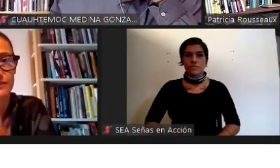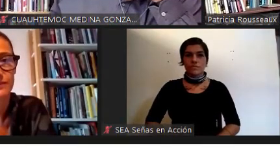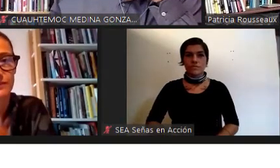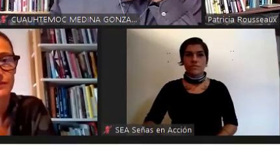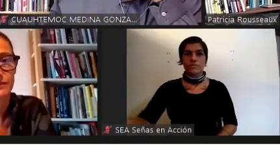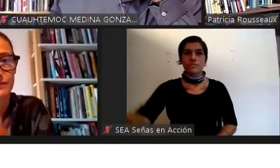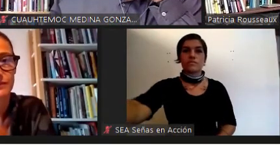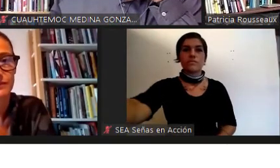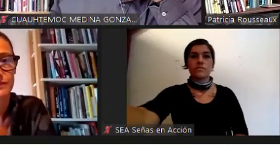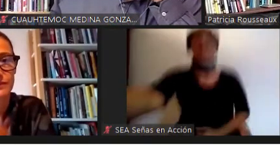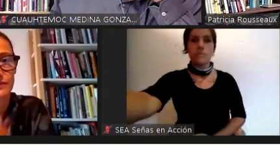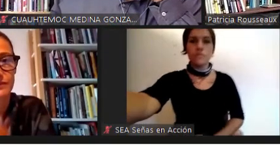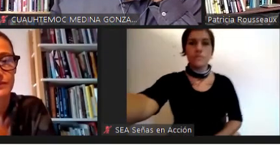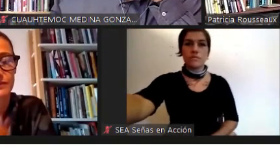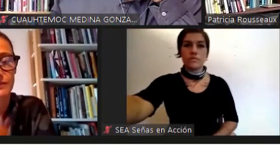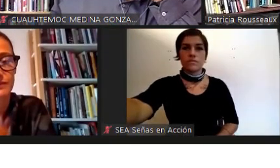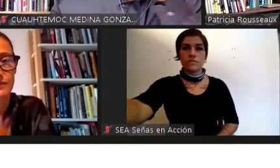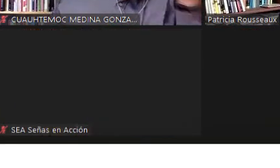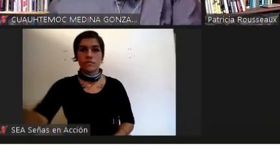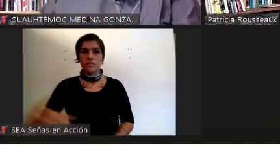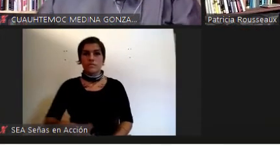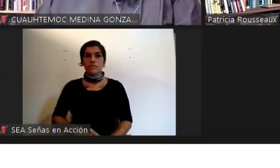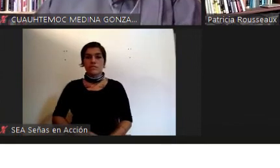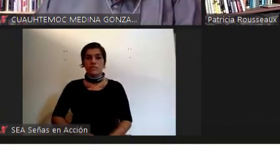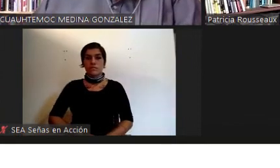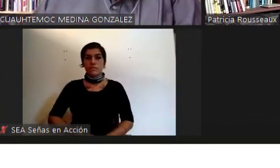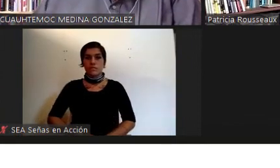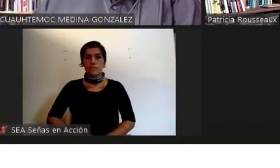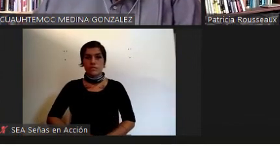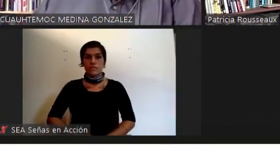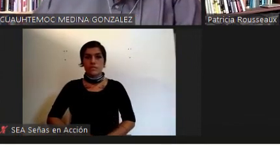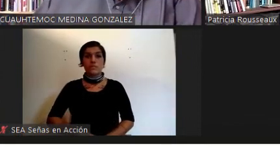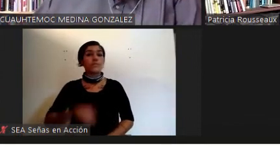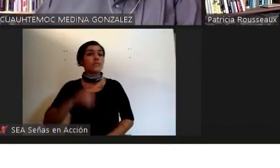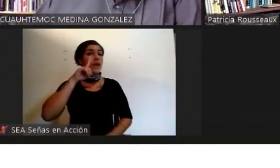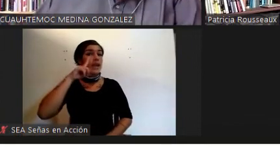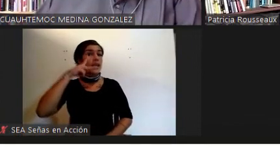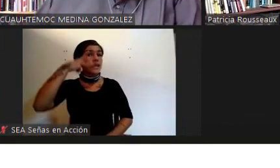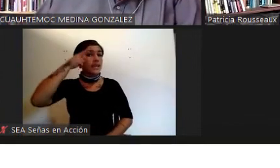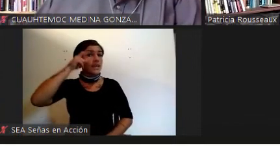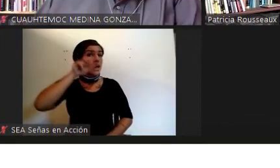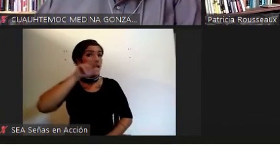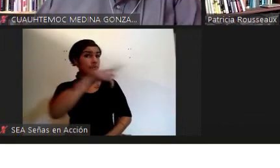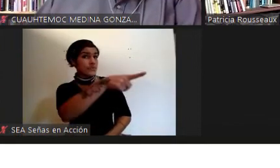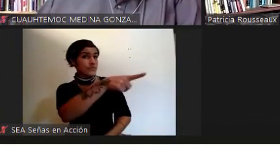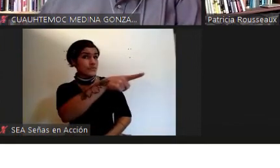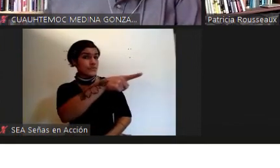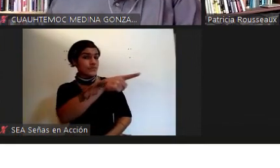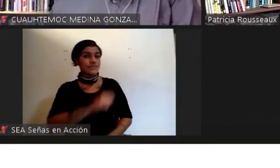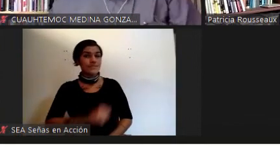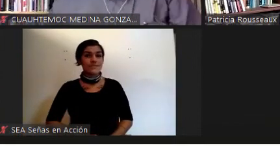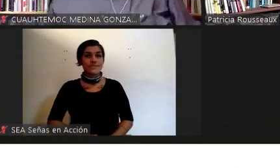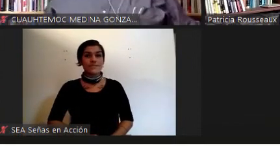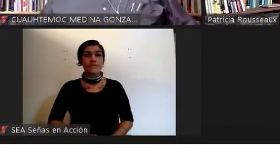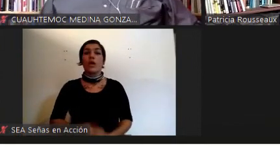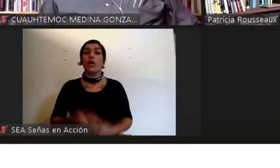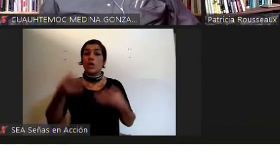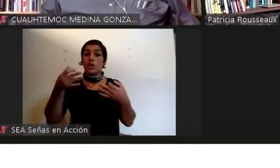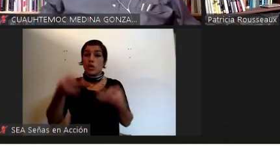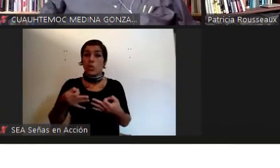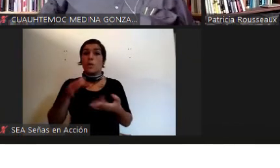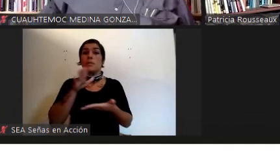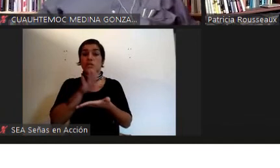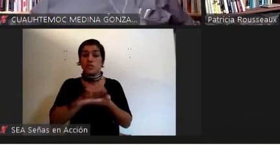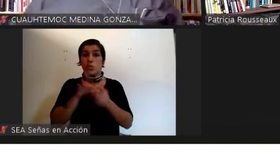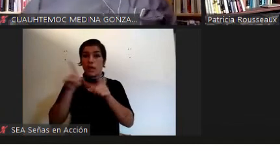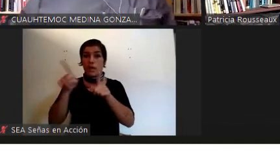Well, the end of the media, of the print media, is something that has to do with results. Iker, let's talk